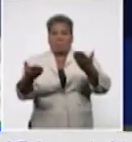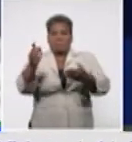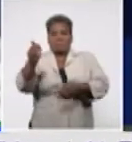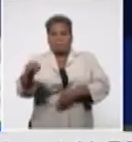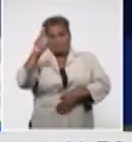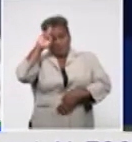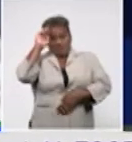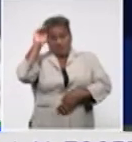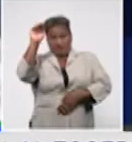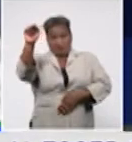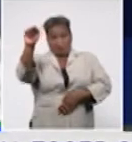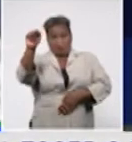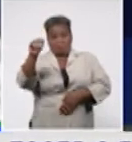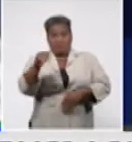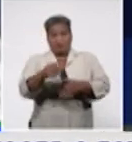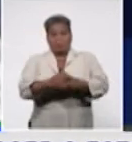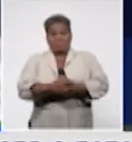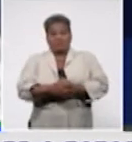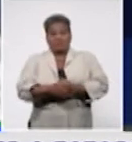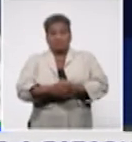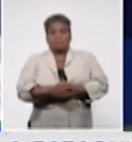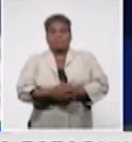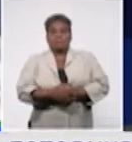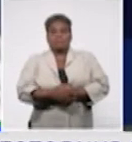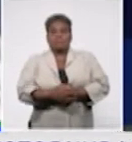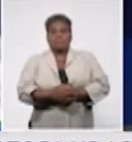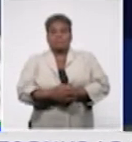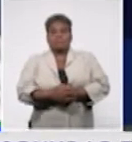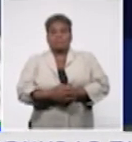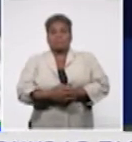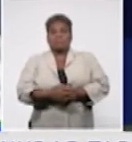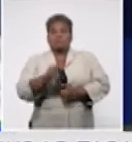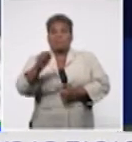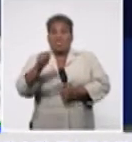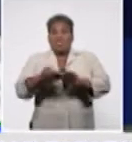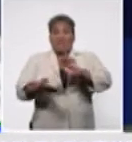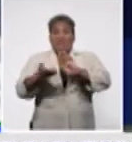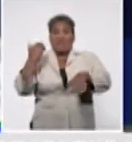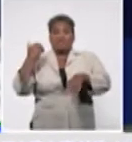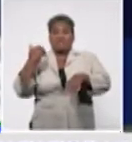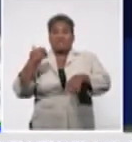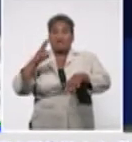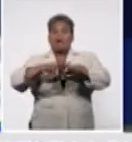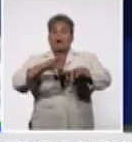Holguín, what means that the 84% of all diagnosed cases in Cuba, or